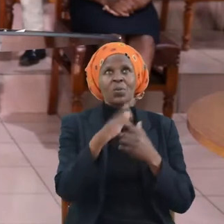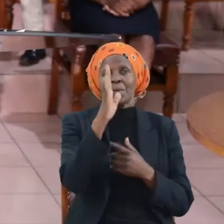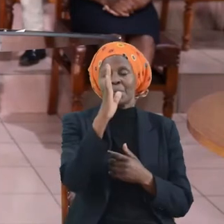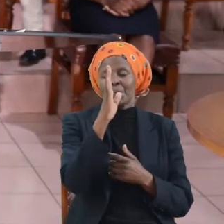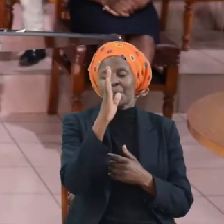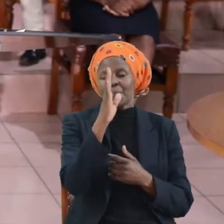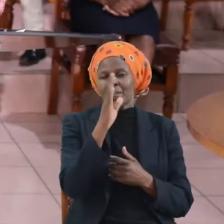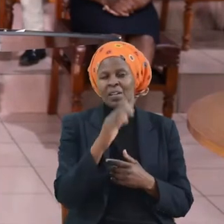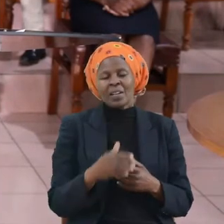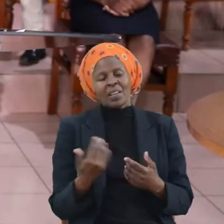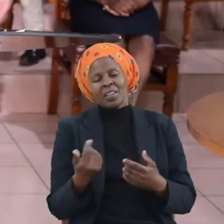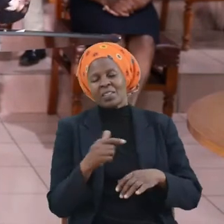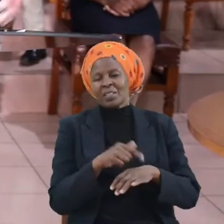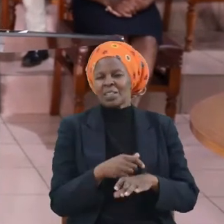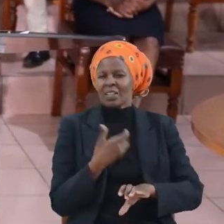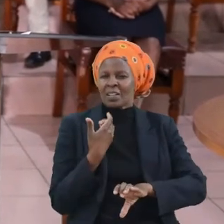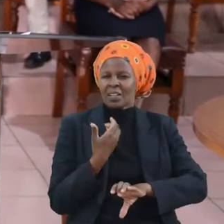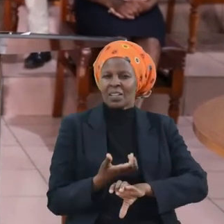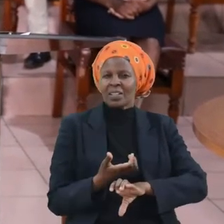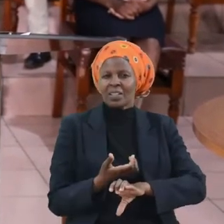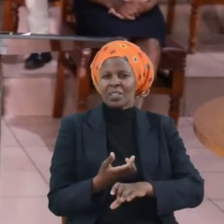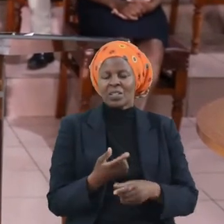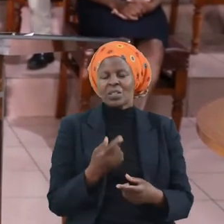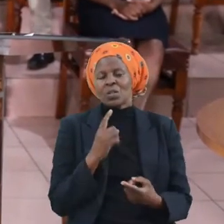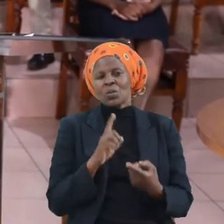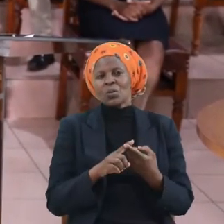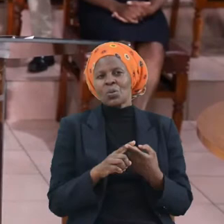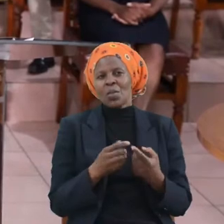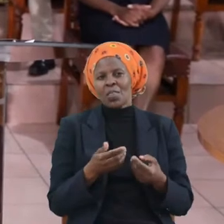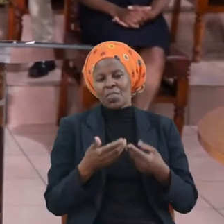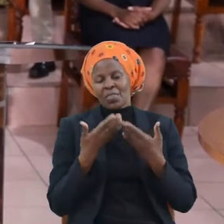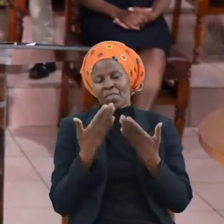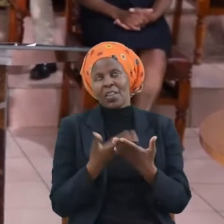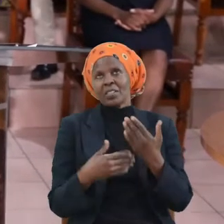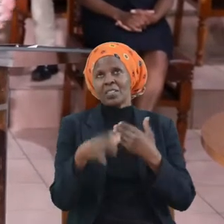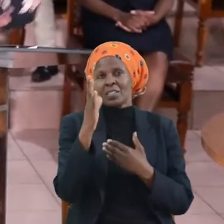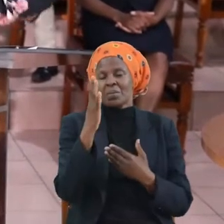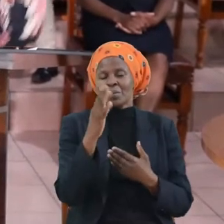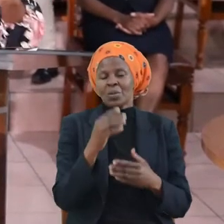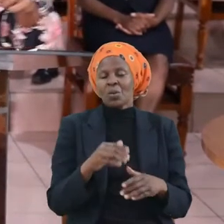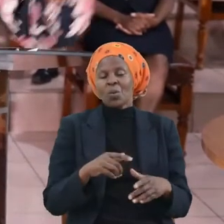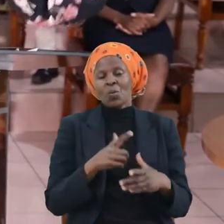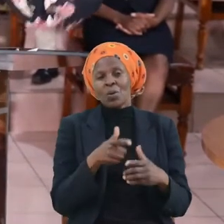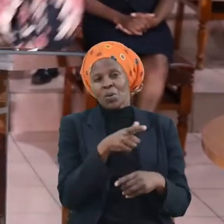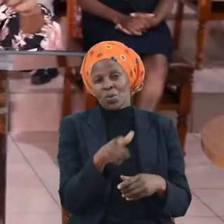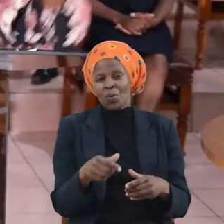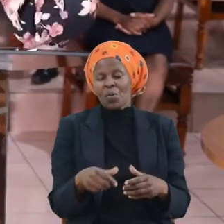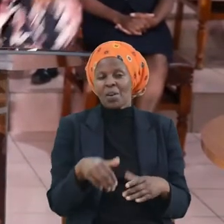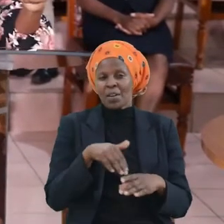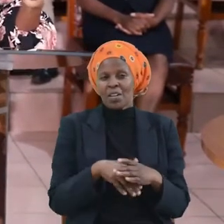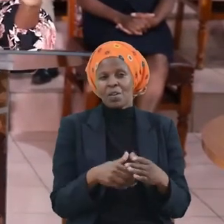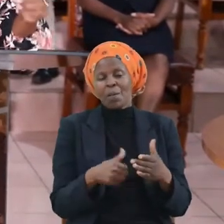everything. Sometimes it's hard to give thanks when we are passing through challenges. But the Bible tells us to